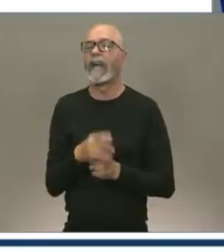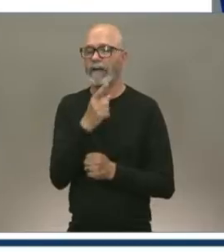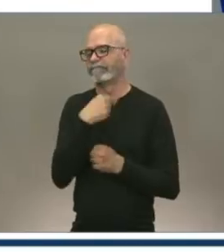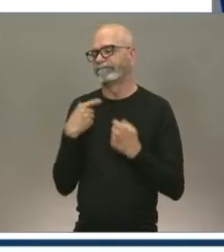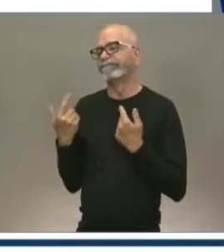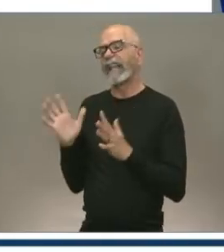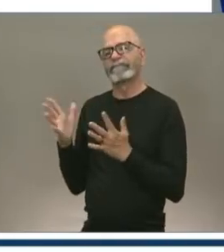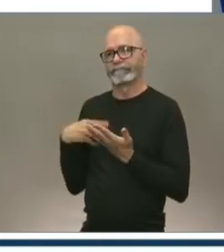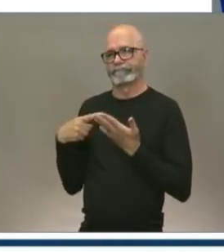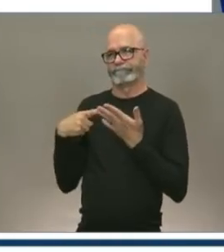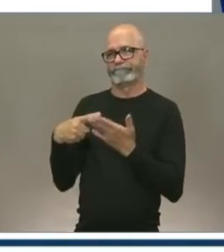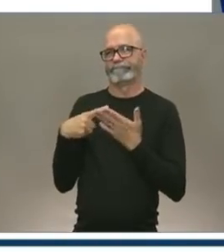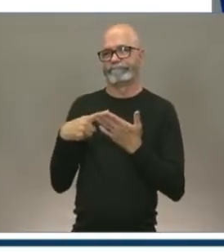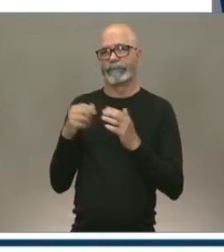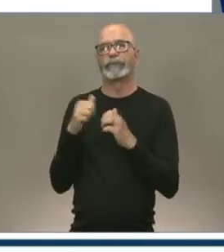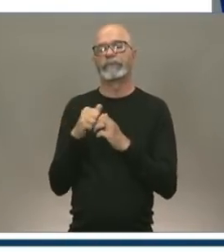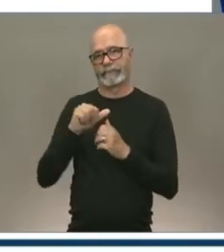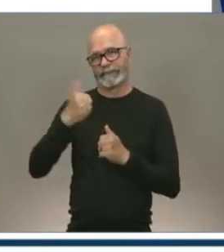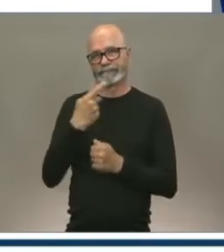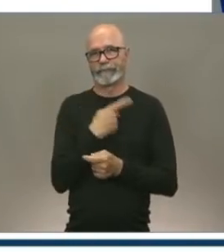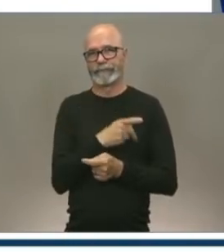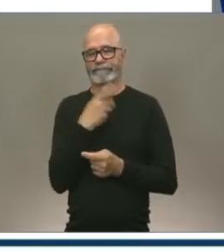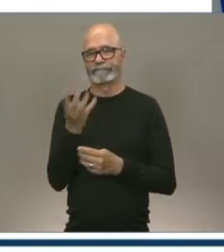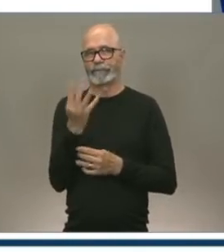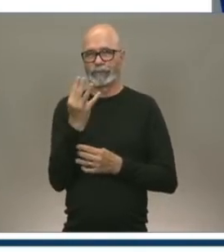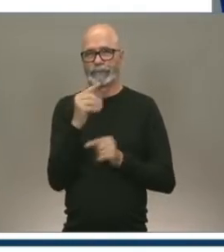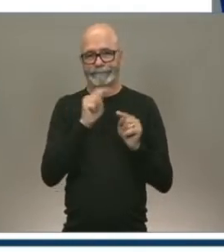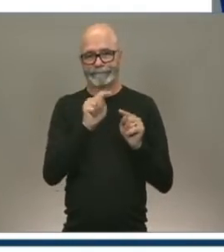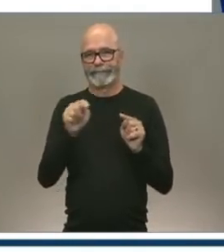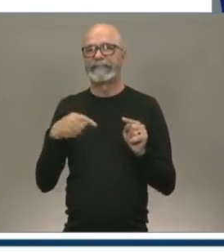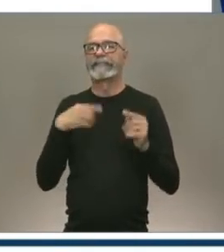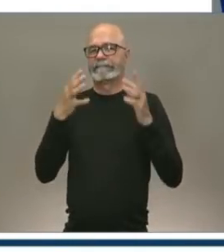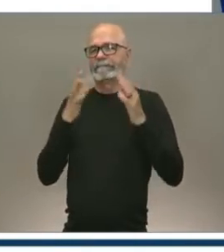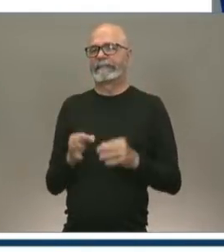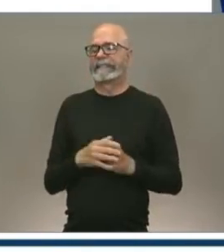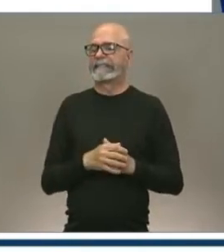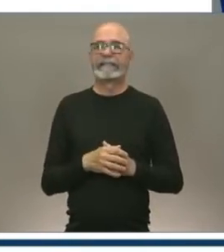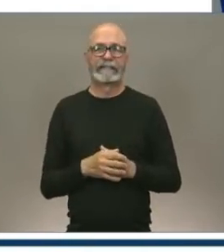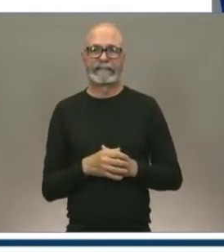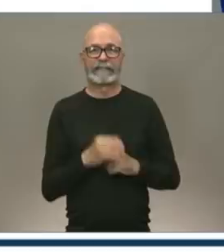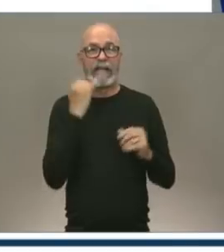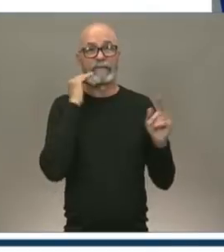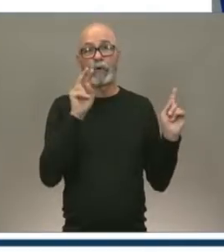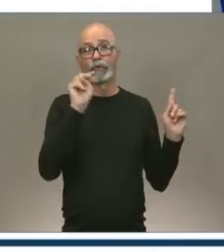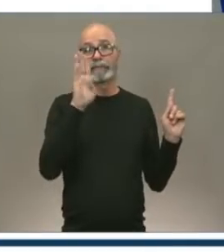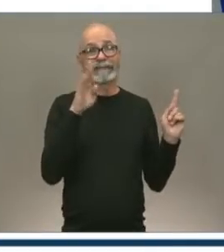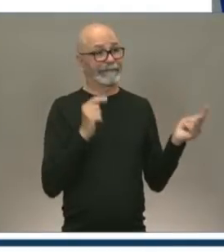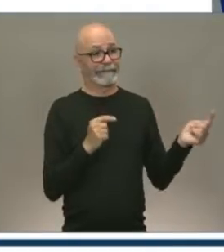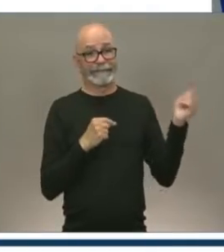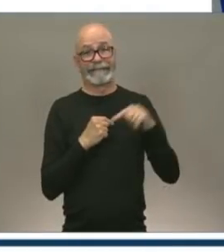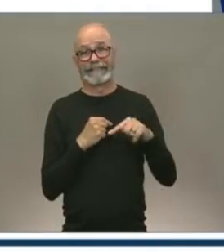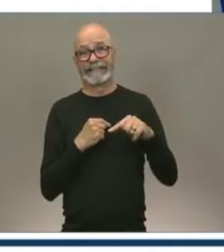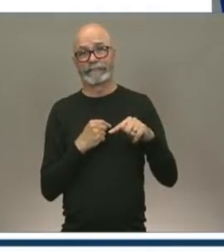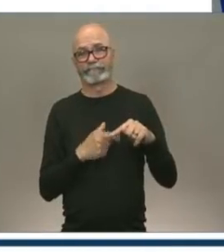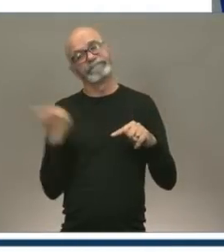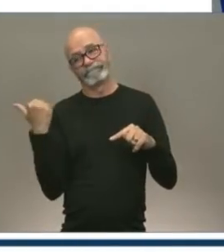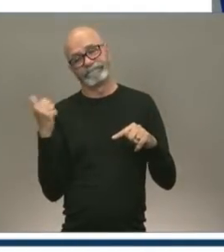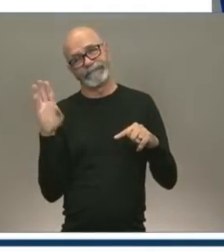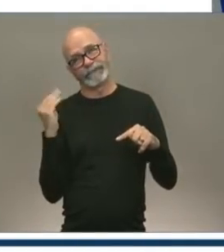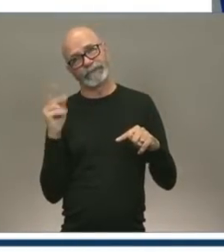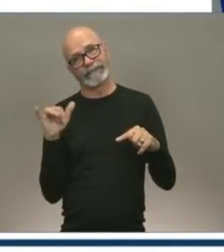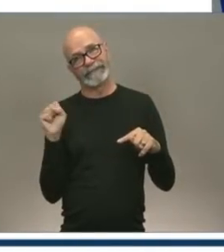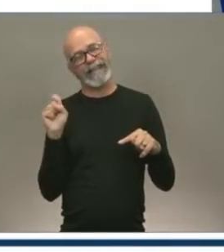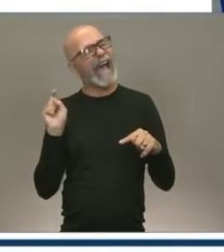to continue with our self-isolation with New Brunswick until, into the foreseeable future.